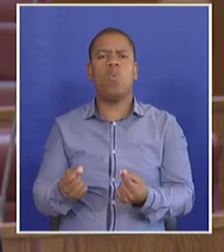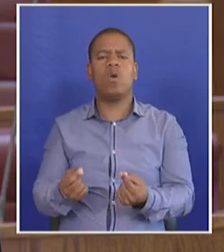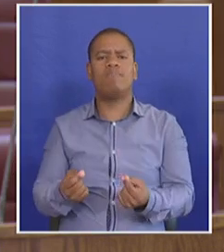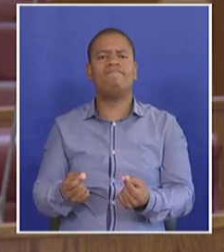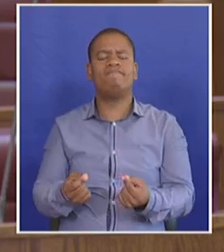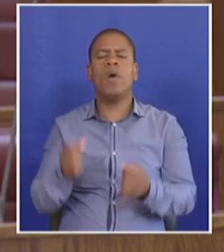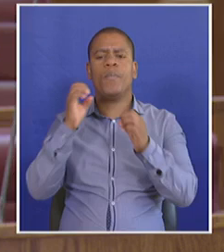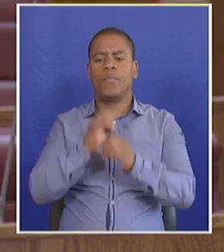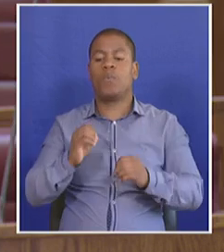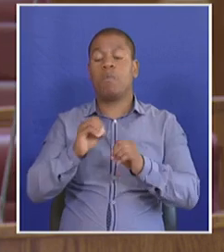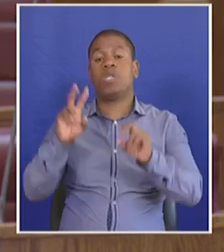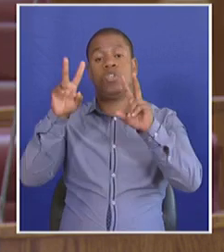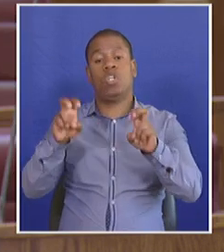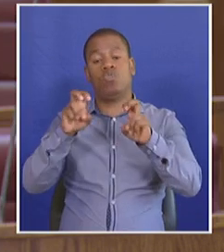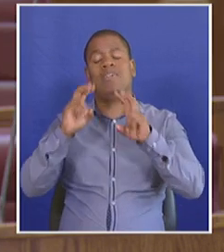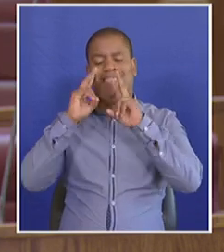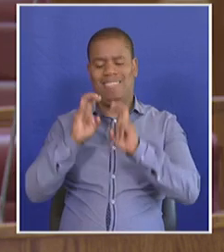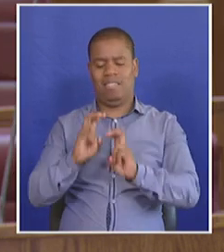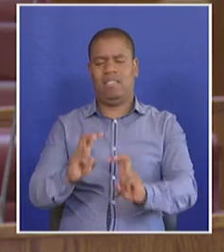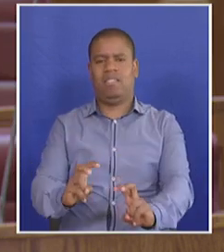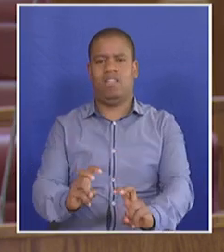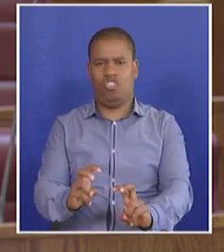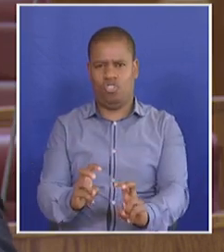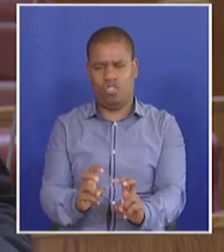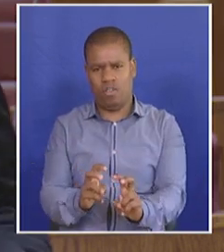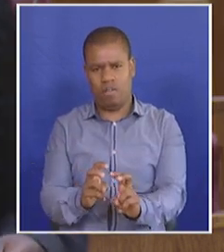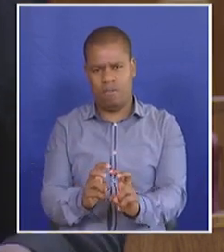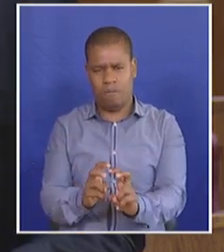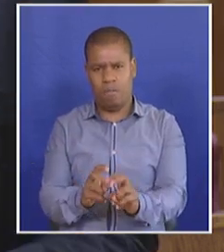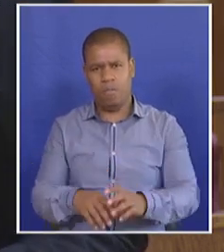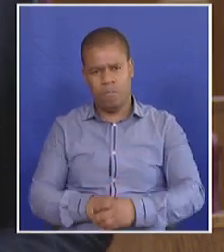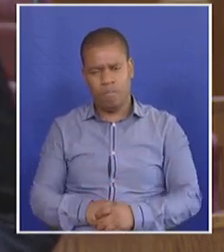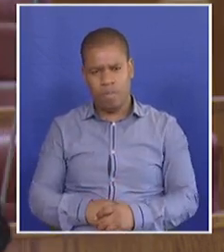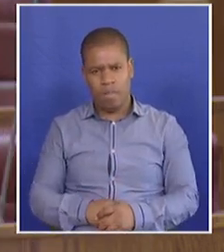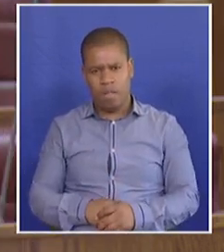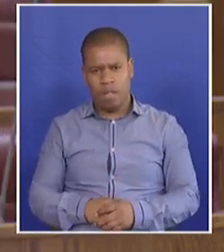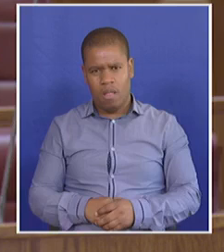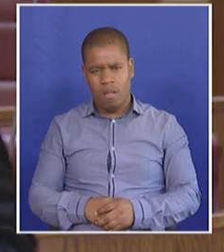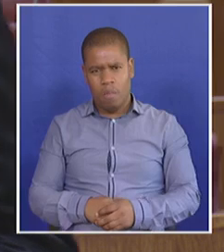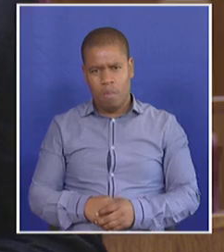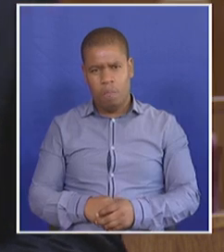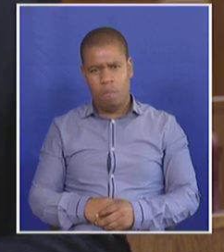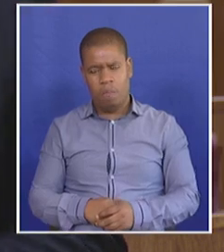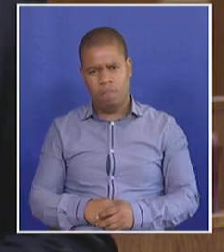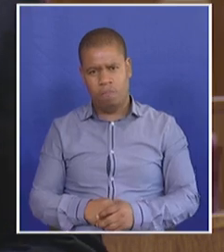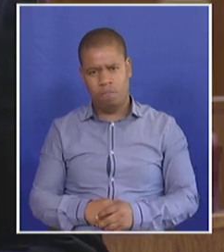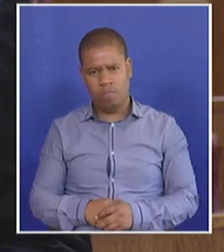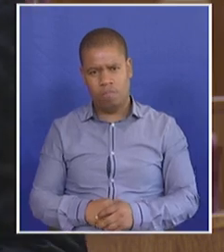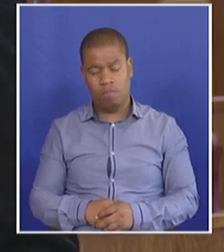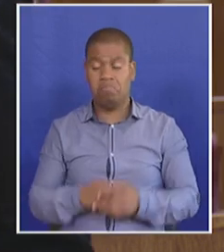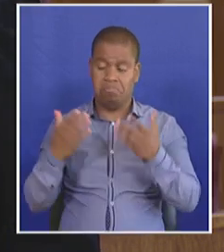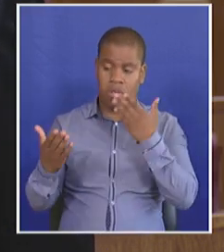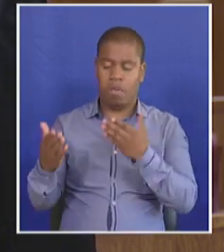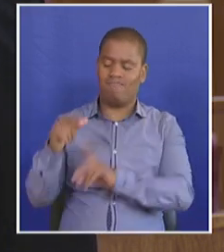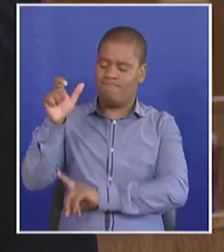a research approach to it. Now, oh, by the way, Honorable